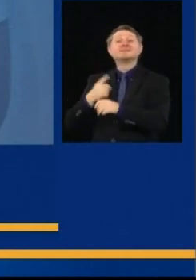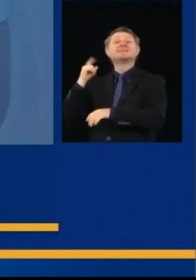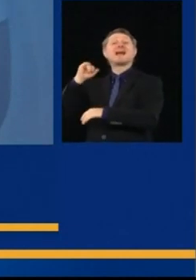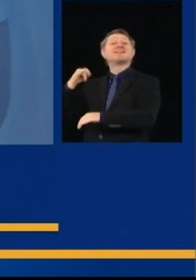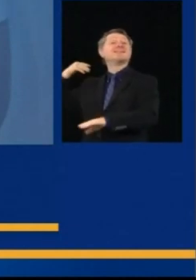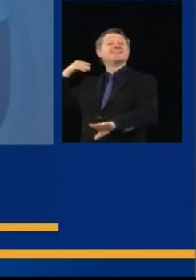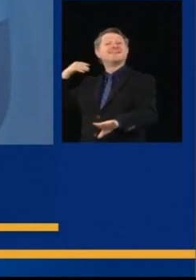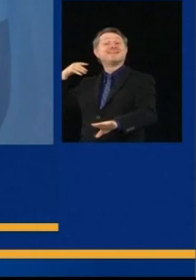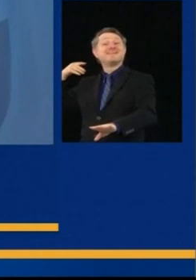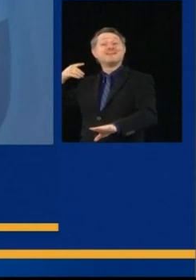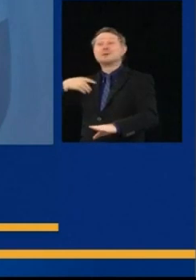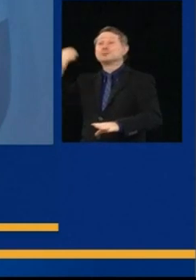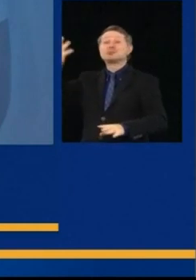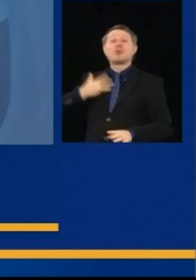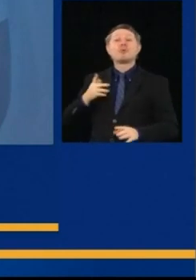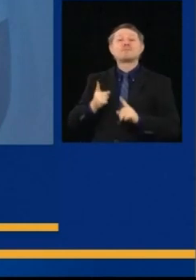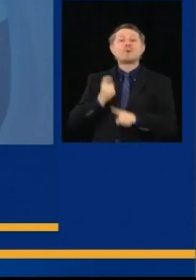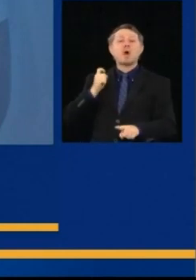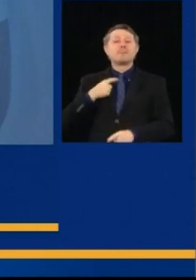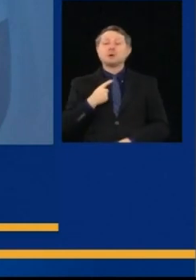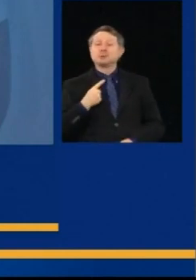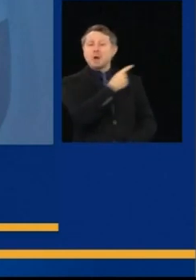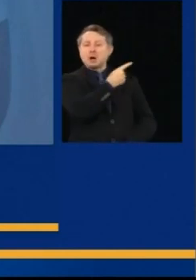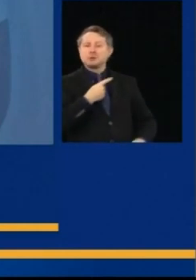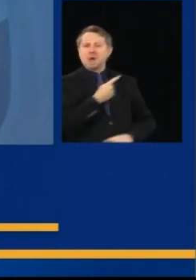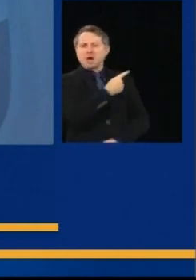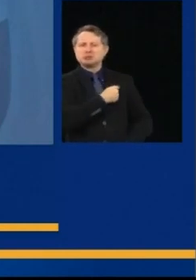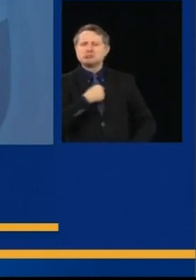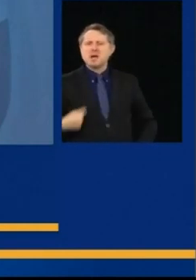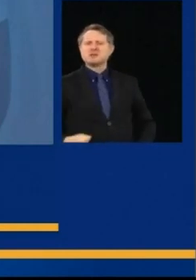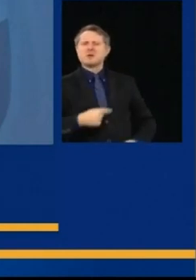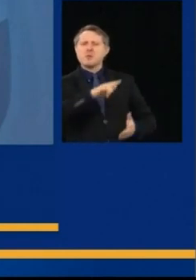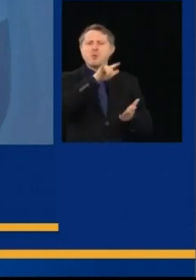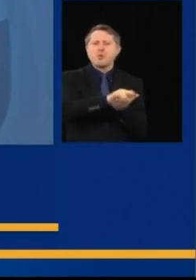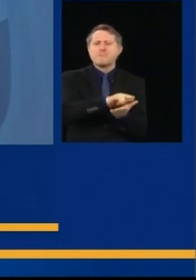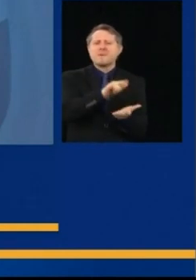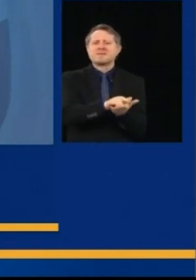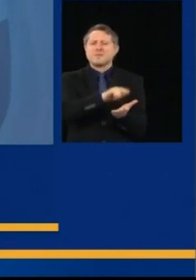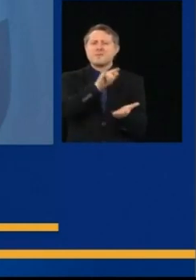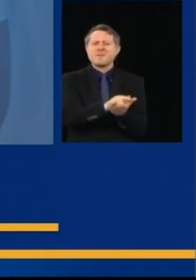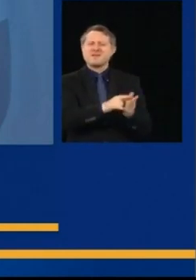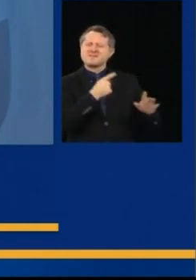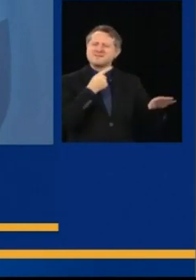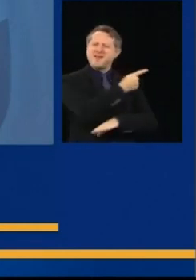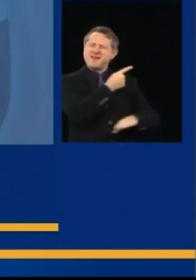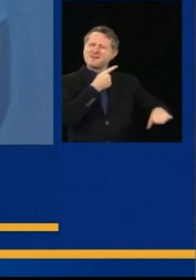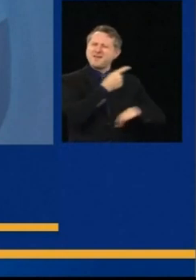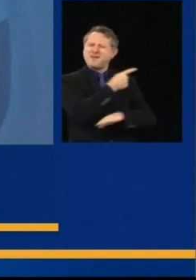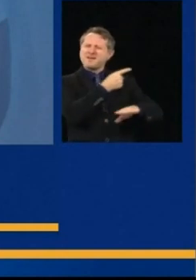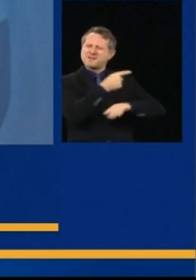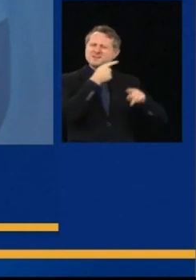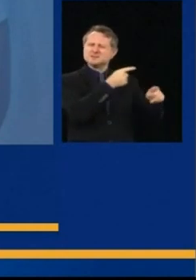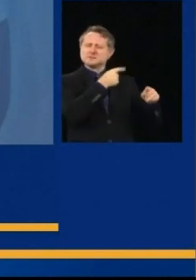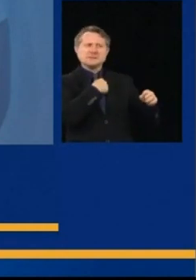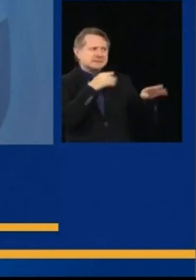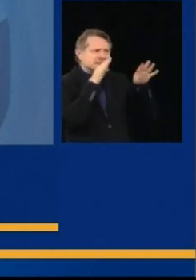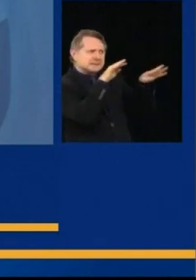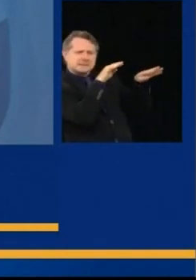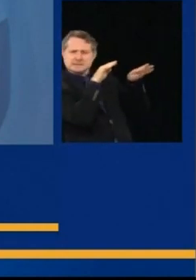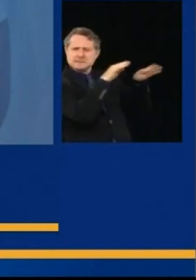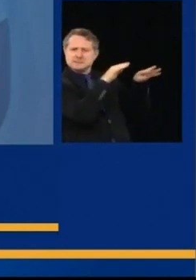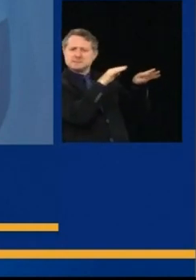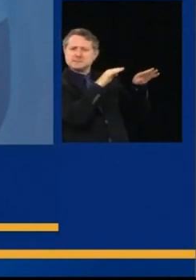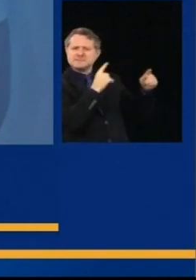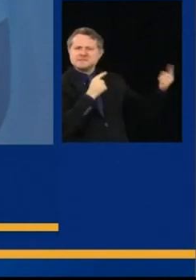right? Wuhan province, it came from China, and it's going to come from China now to the United States. Turns out it didn't come